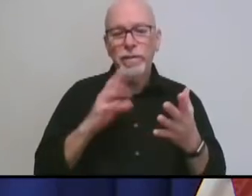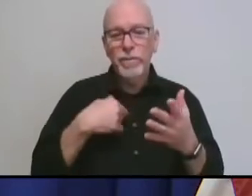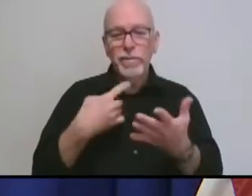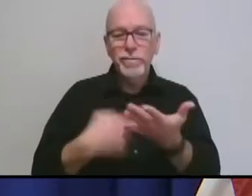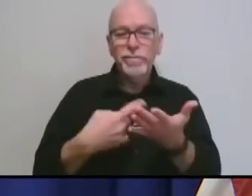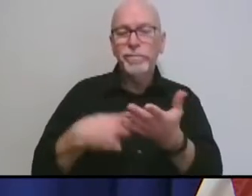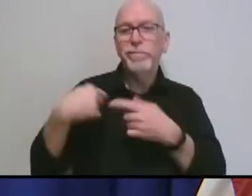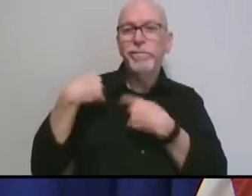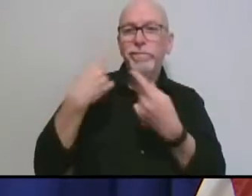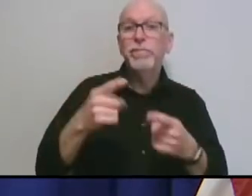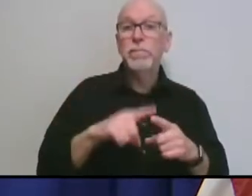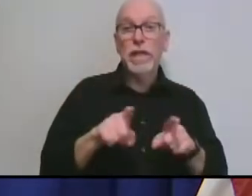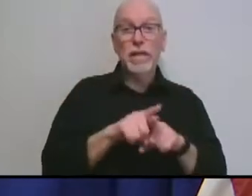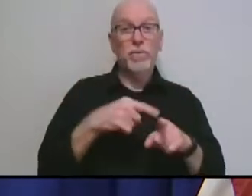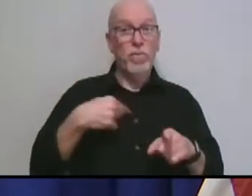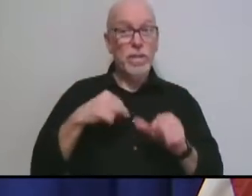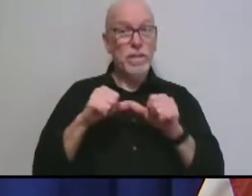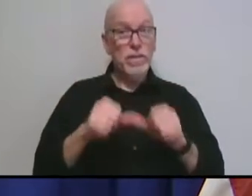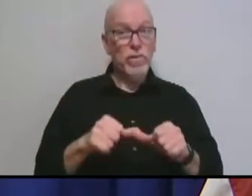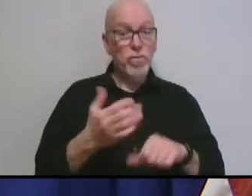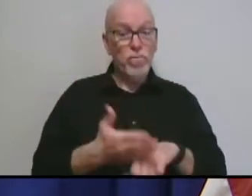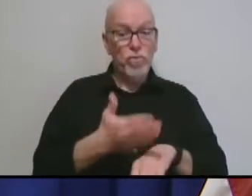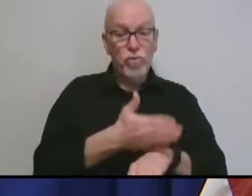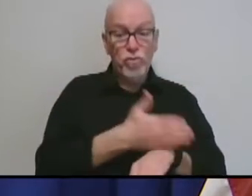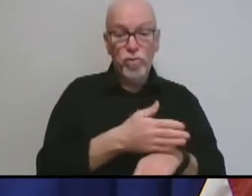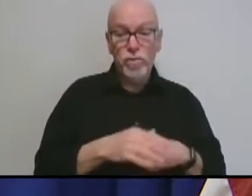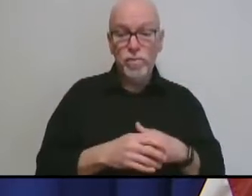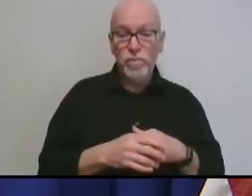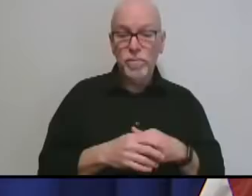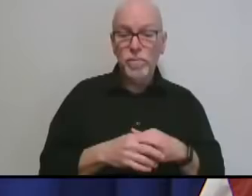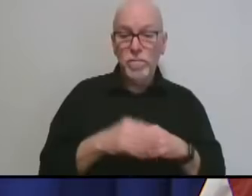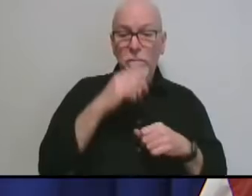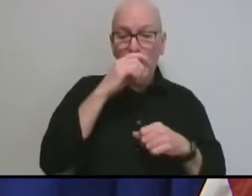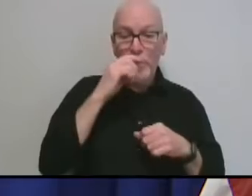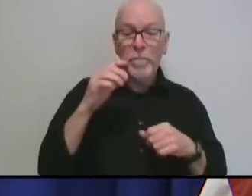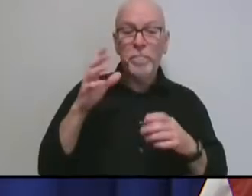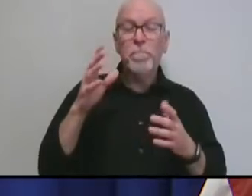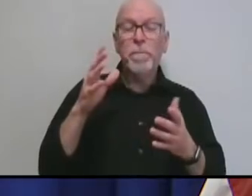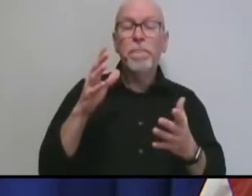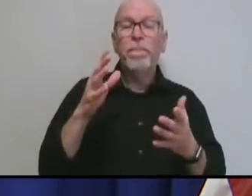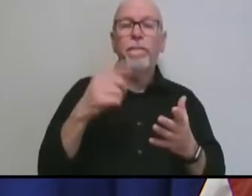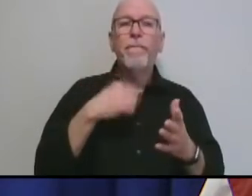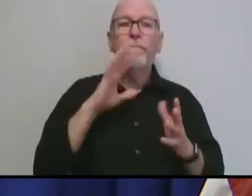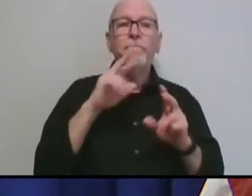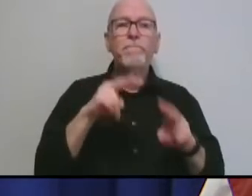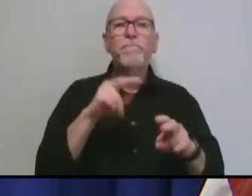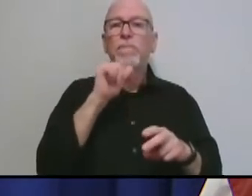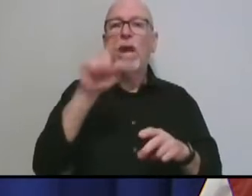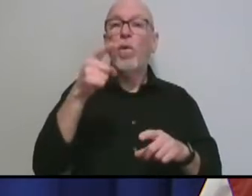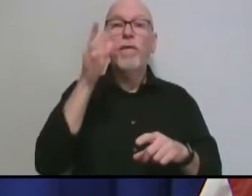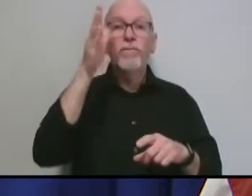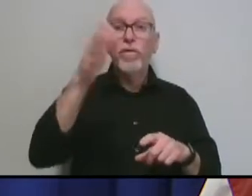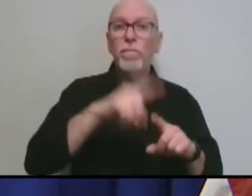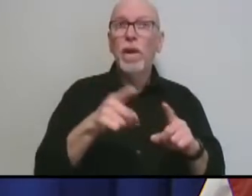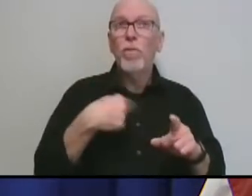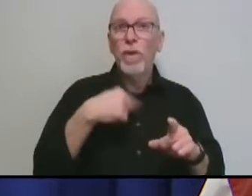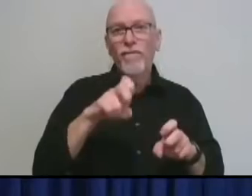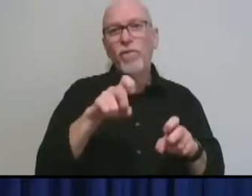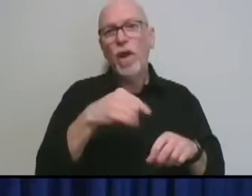on. But as we continue to improve, we'll look at not just the road ahead, but a roadmap ahead as well.